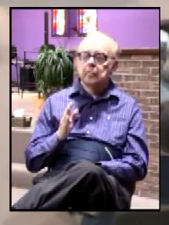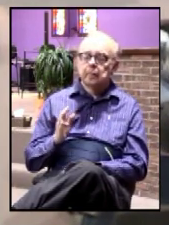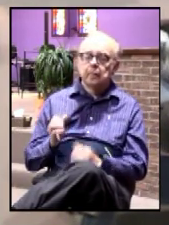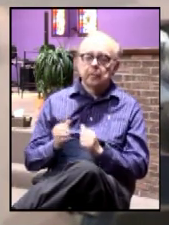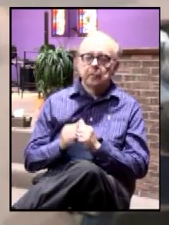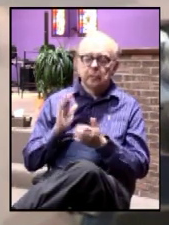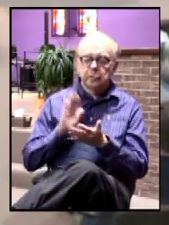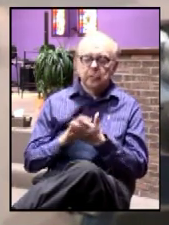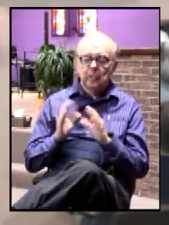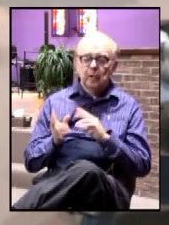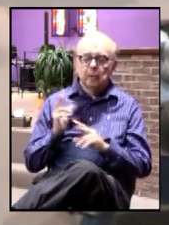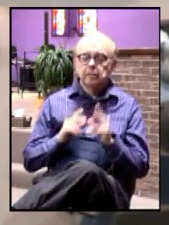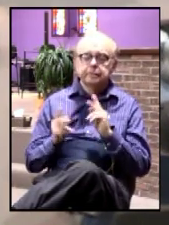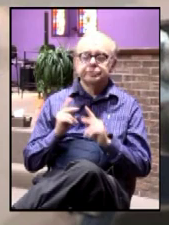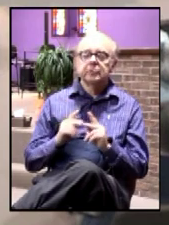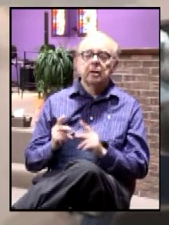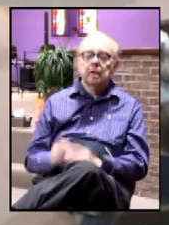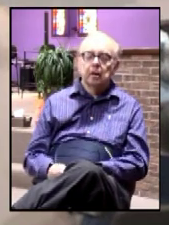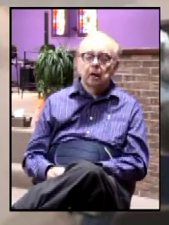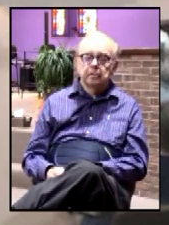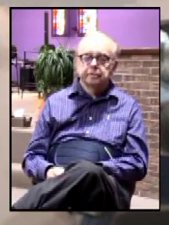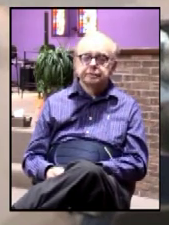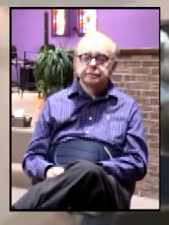got with a small group of people,